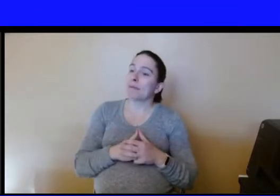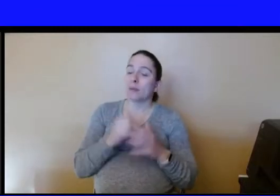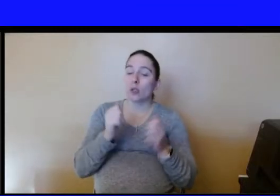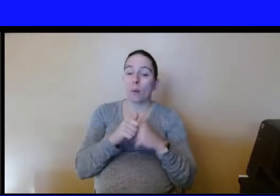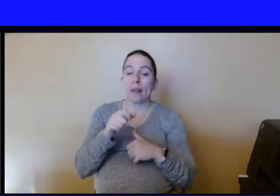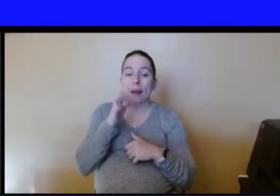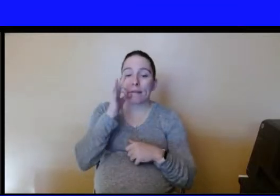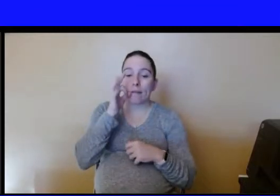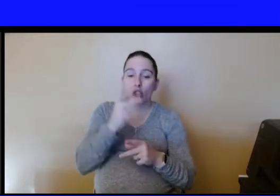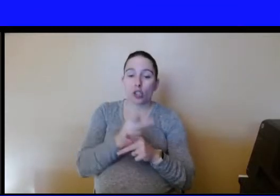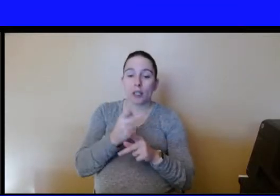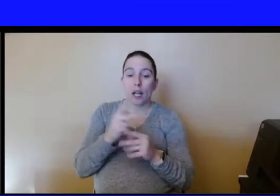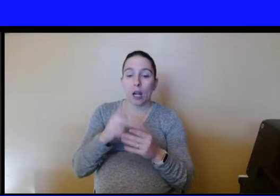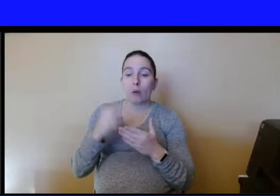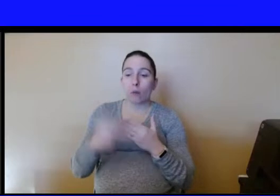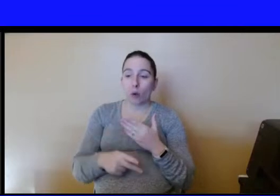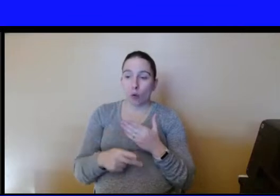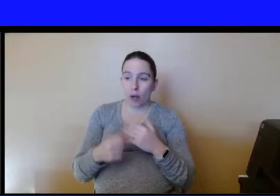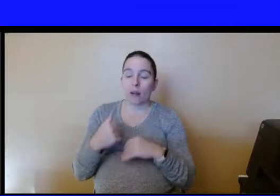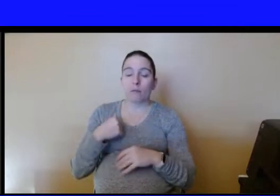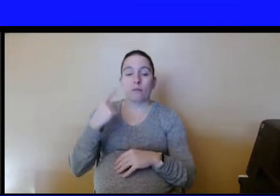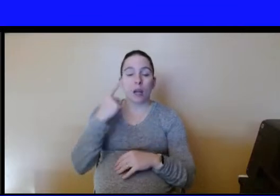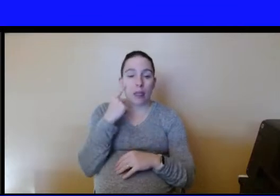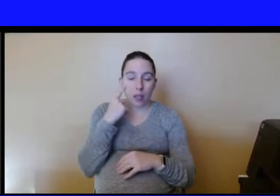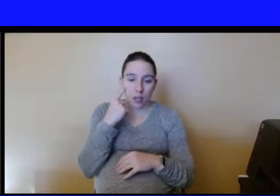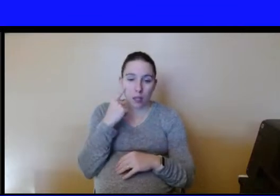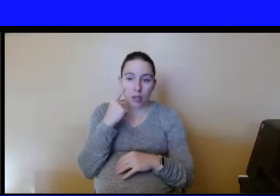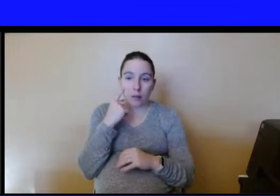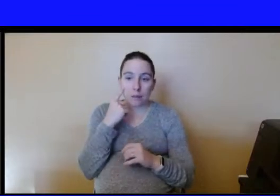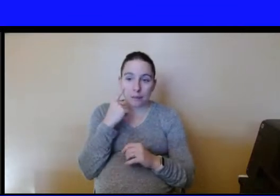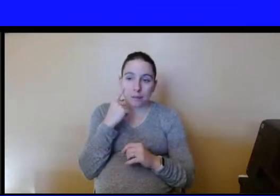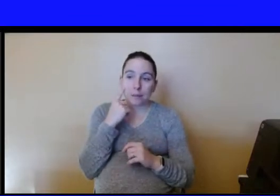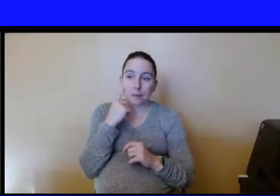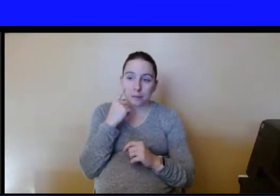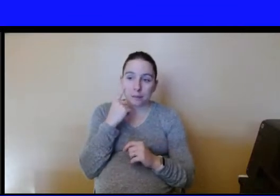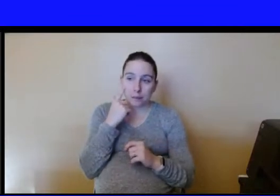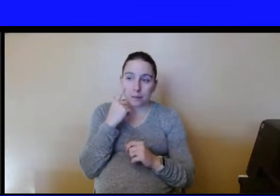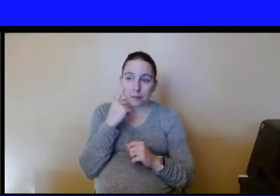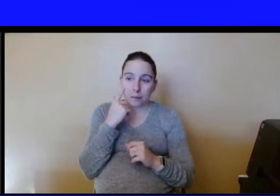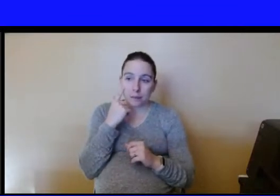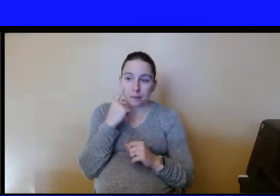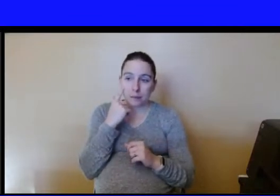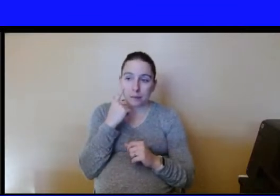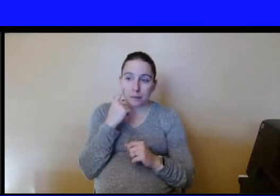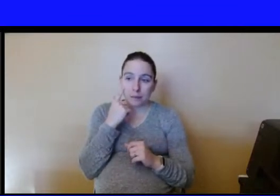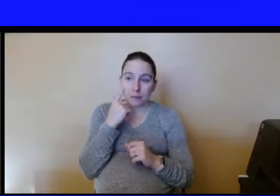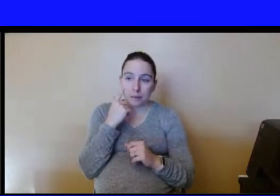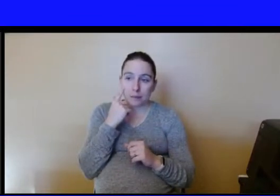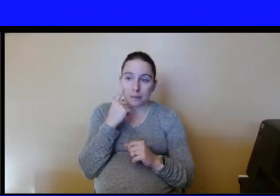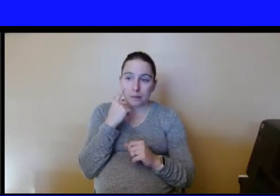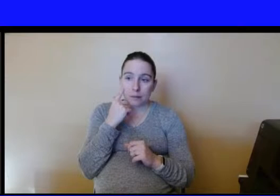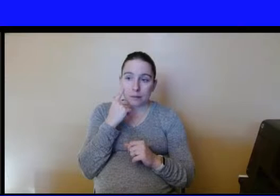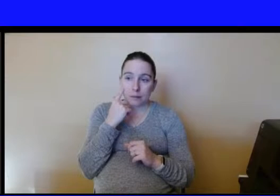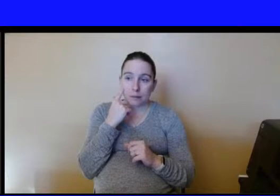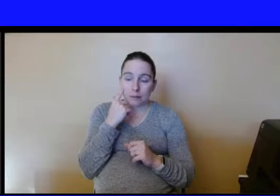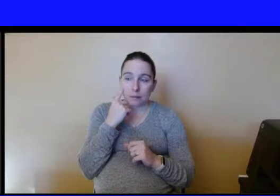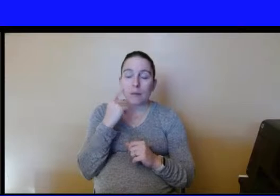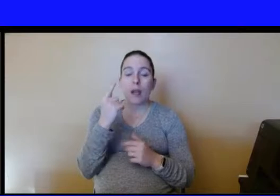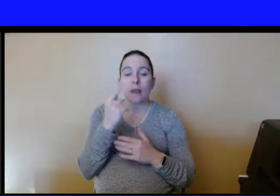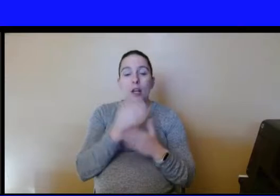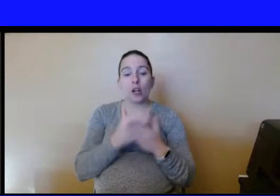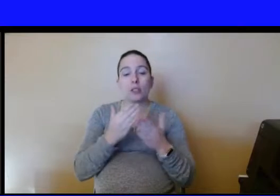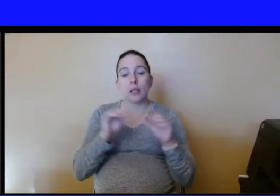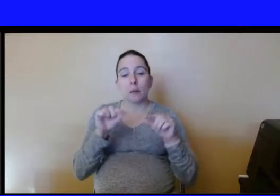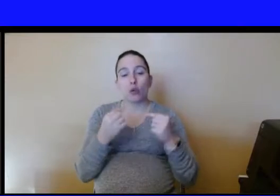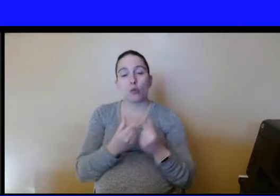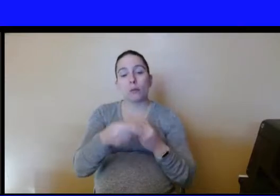fatality in their homes. And there's such a large cadre within the foster care system, very much like that. And